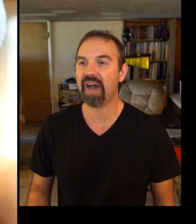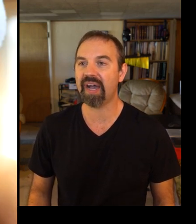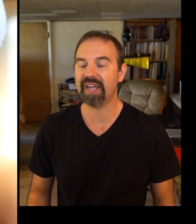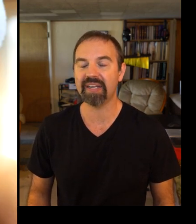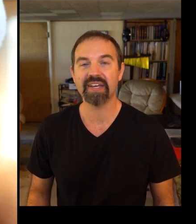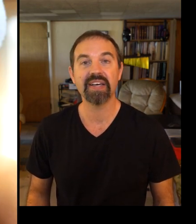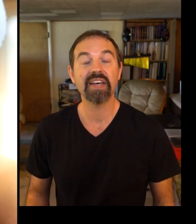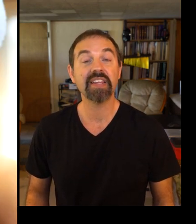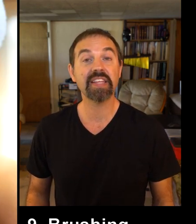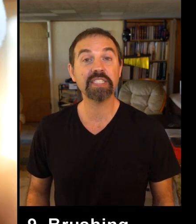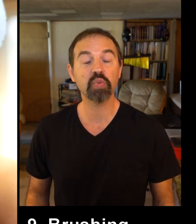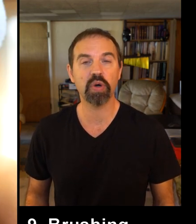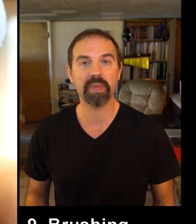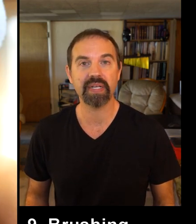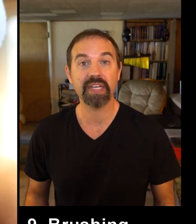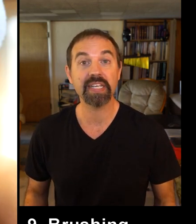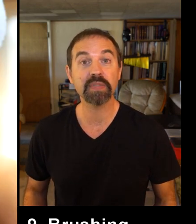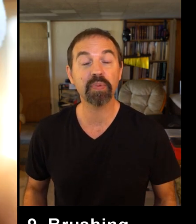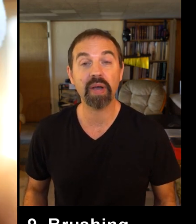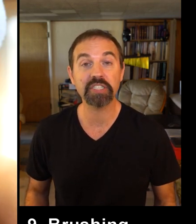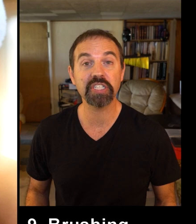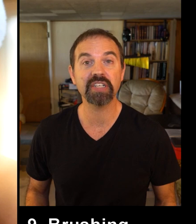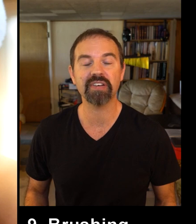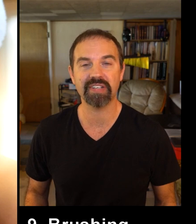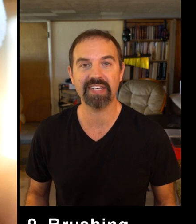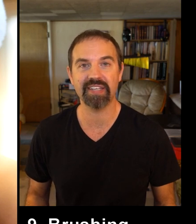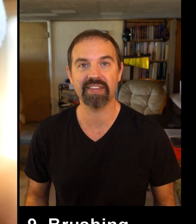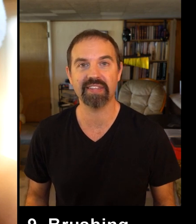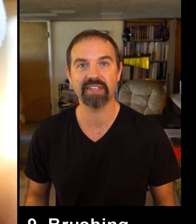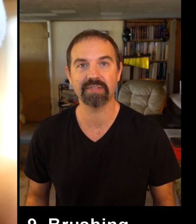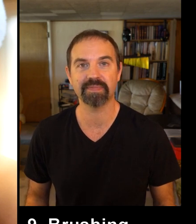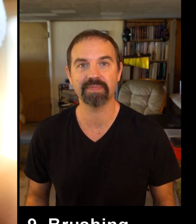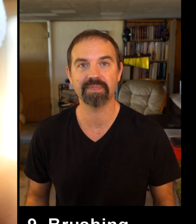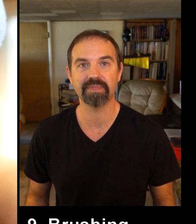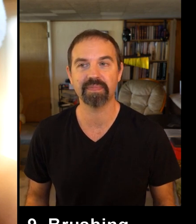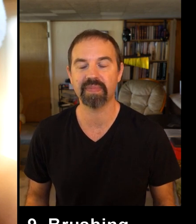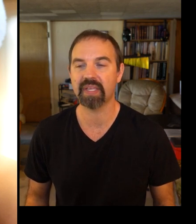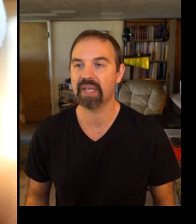Number nine, this woman is brushing her teeth.